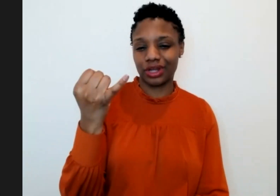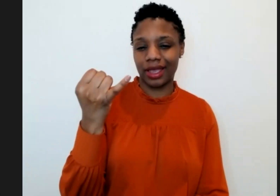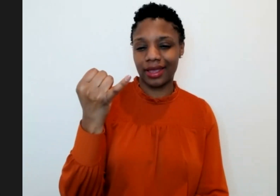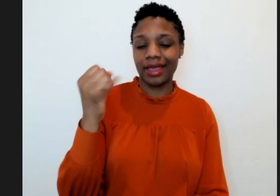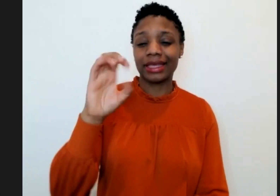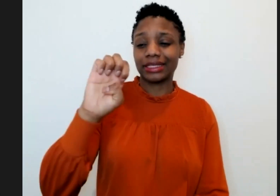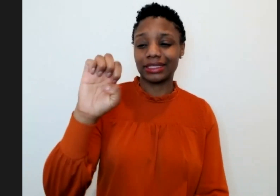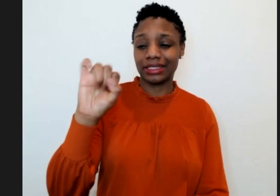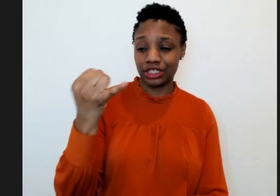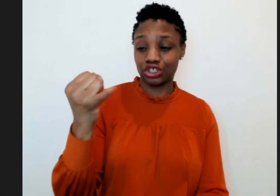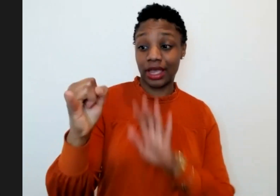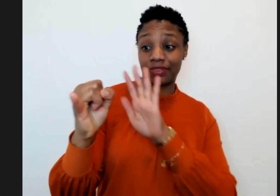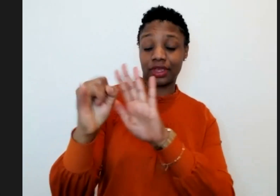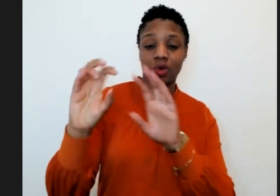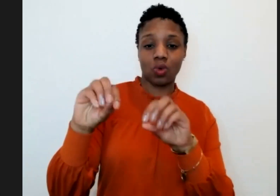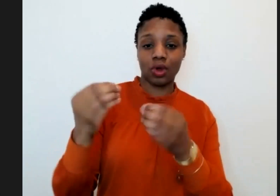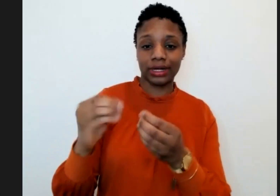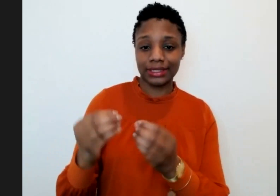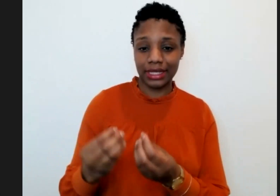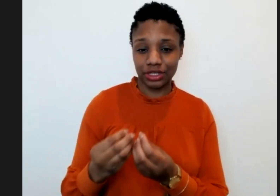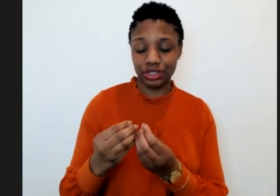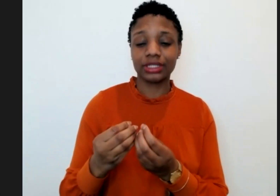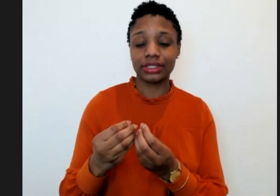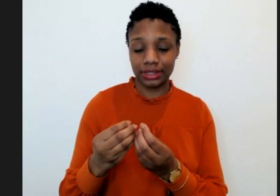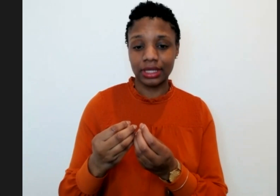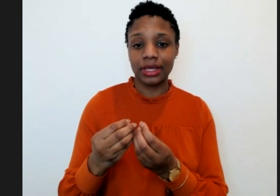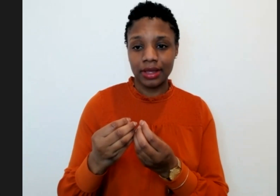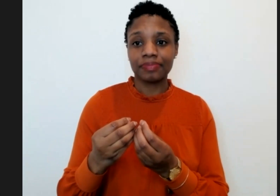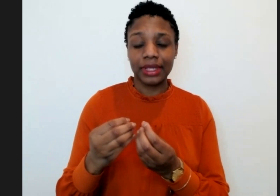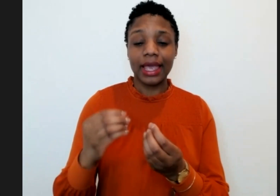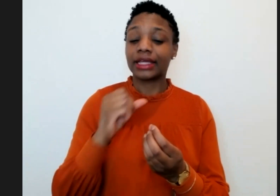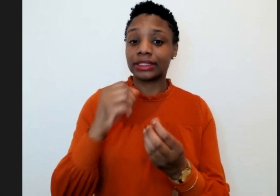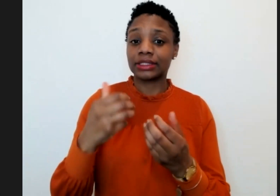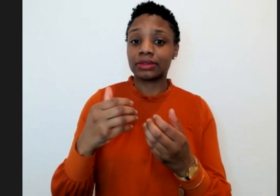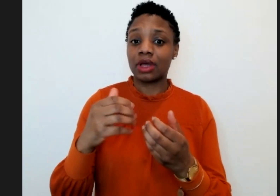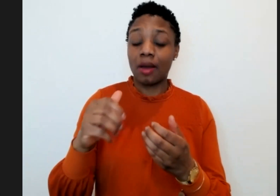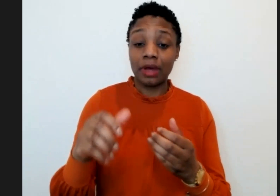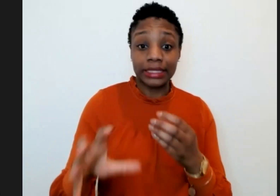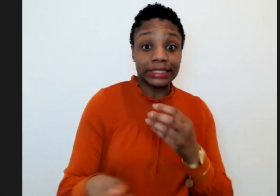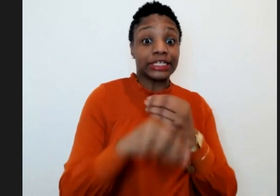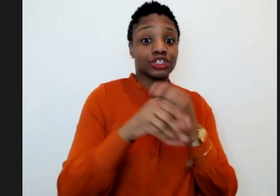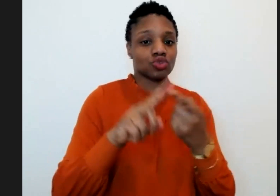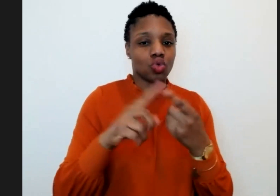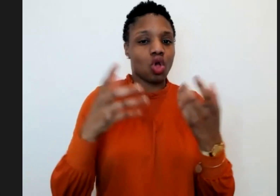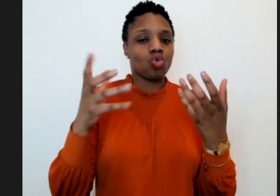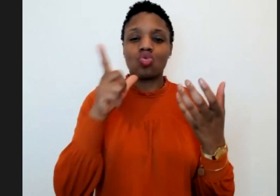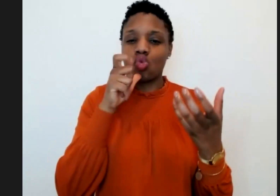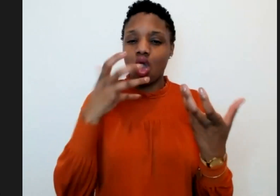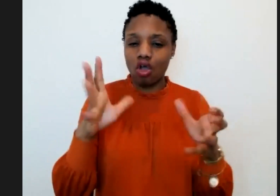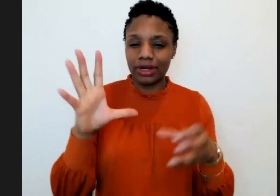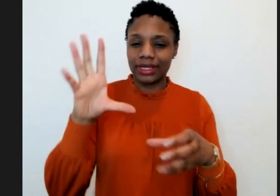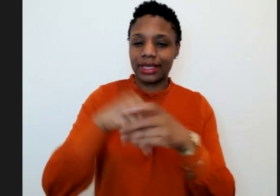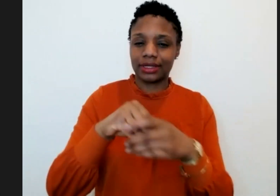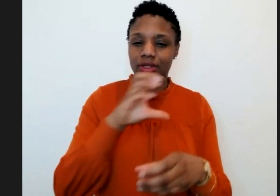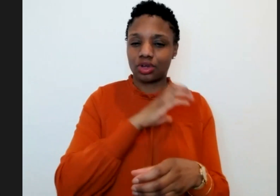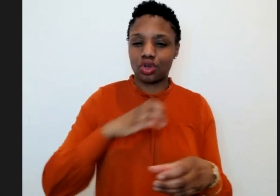organizations, separate and apart from those that are on the commission. Thank you. Yeah, I'll just say that we're